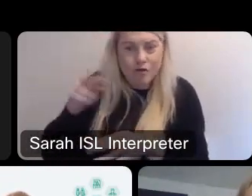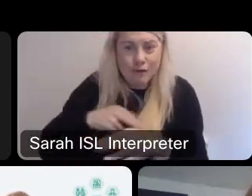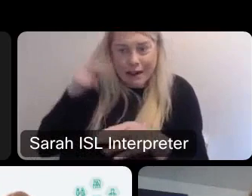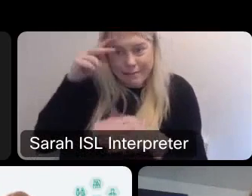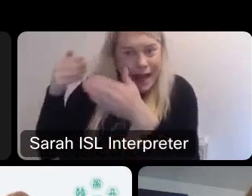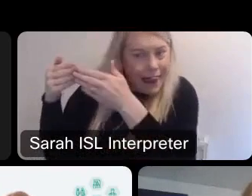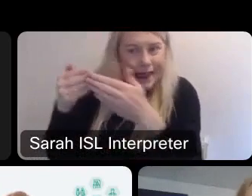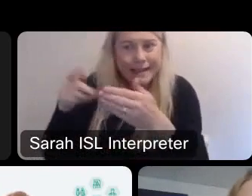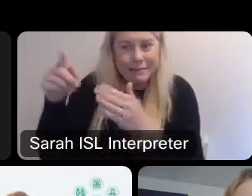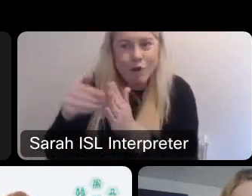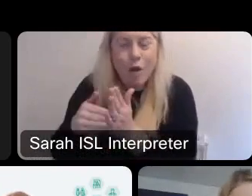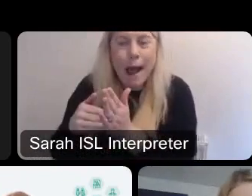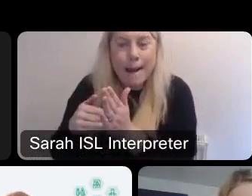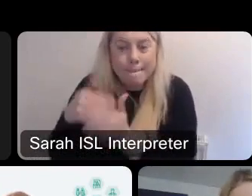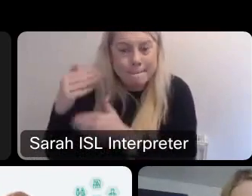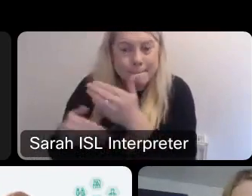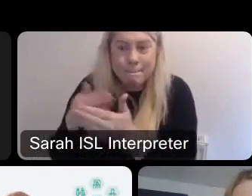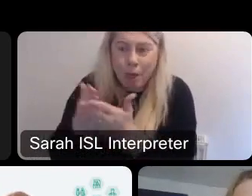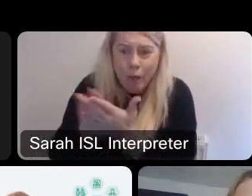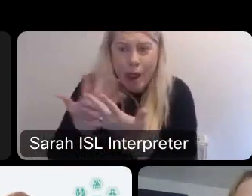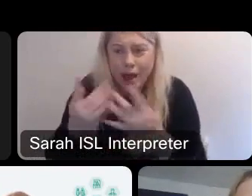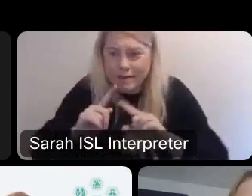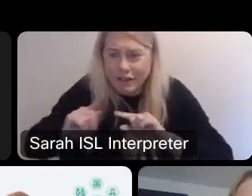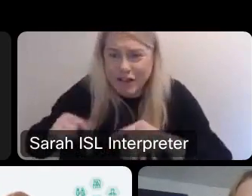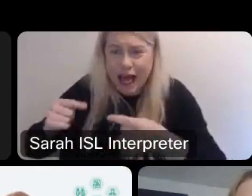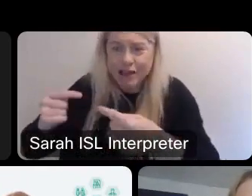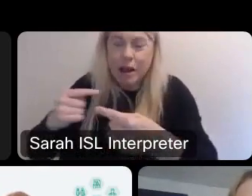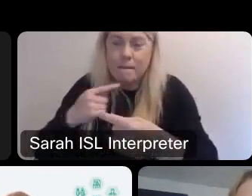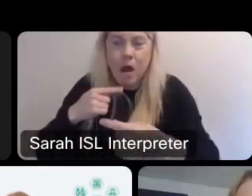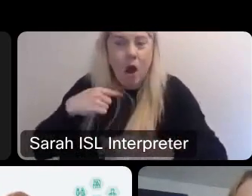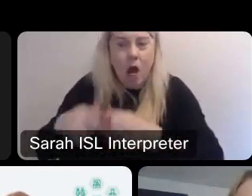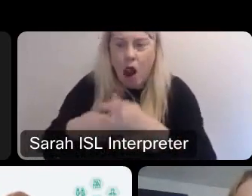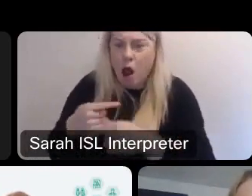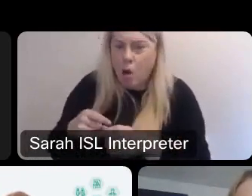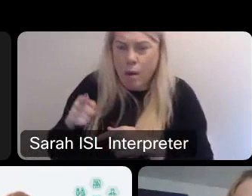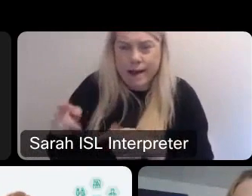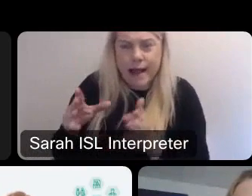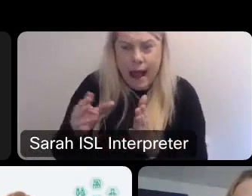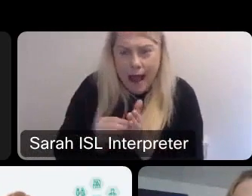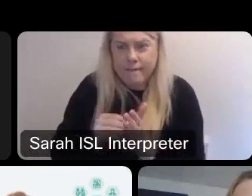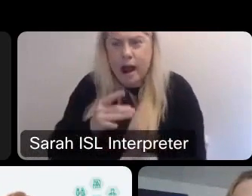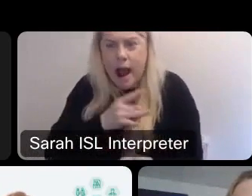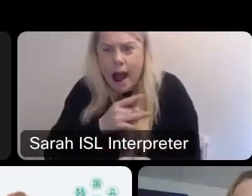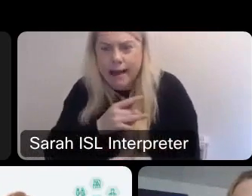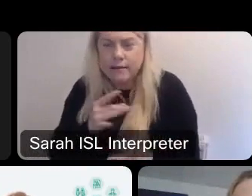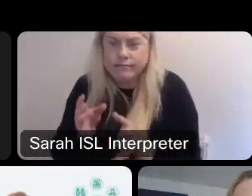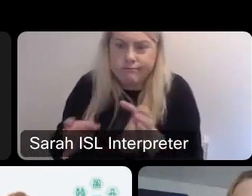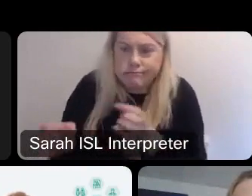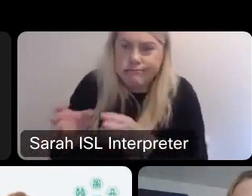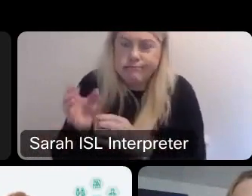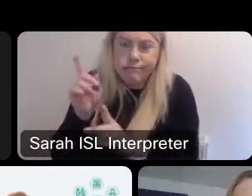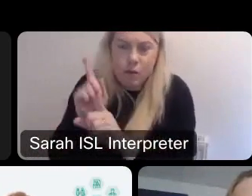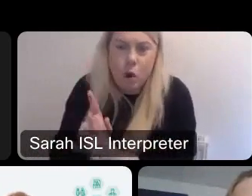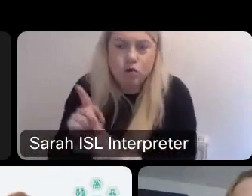through adversity, through challenges, but always has done so with her compassionate, kind